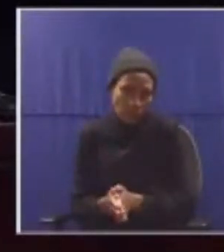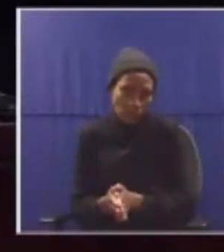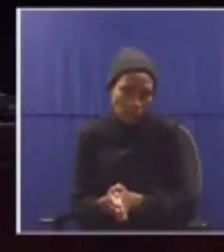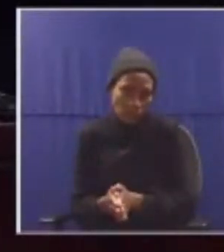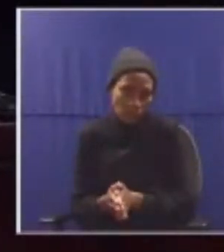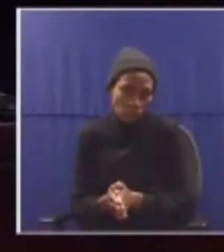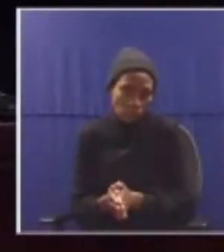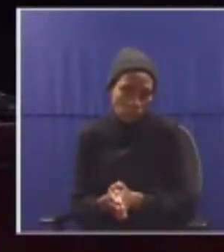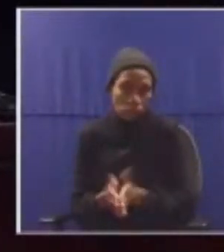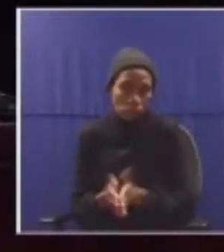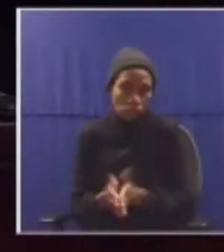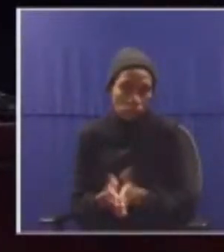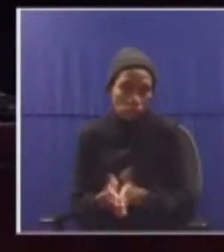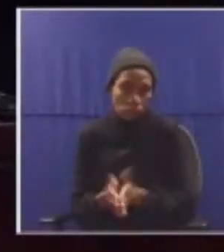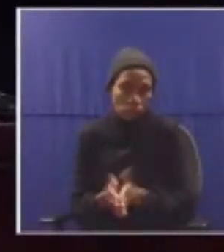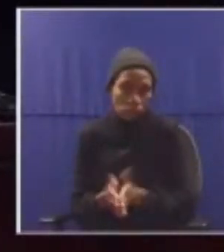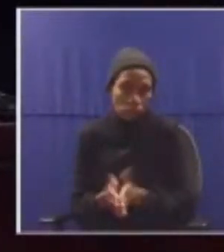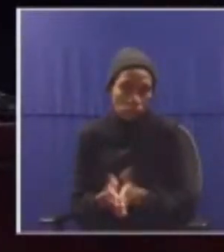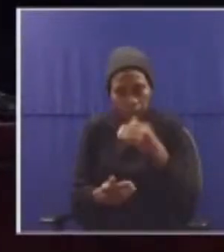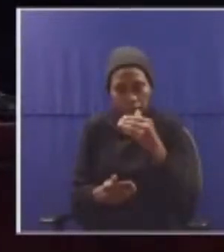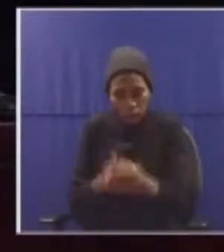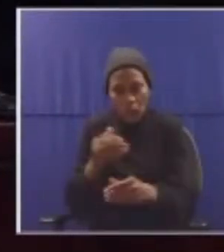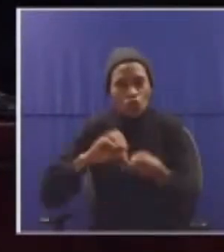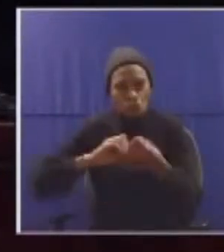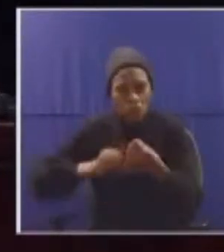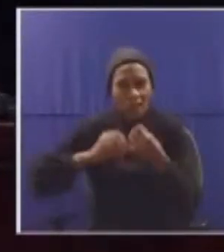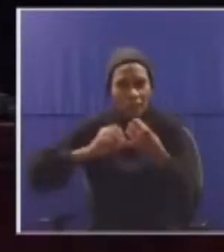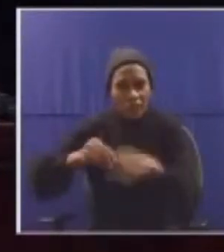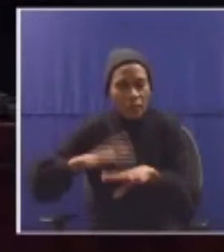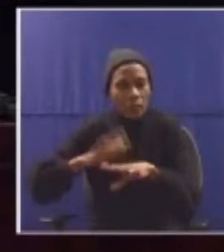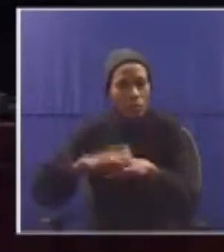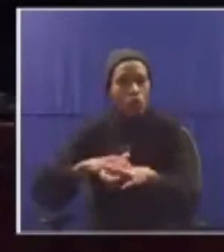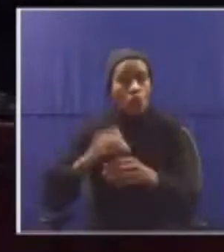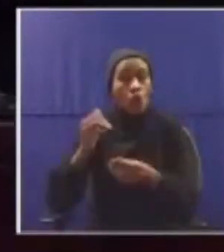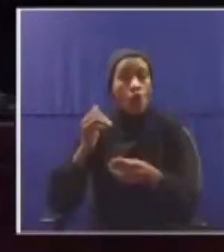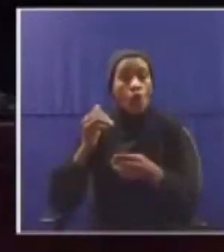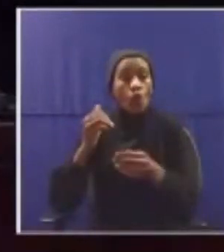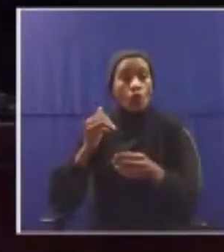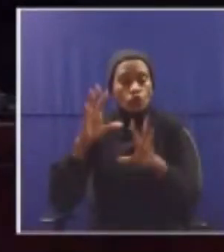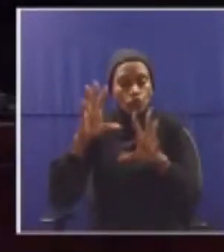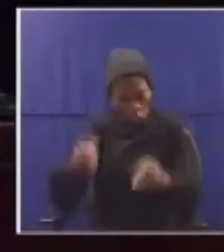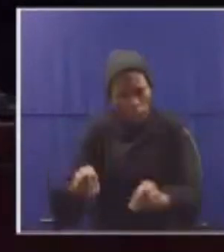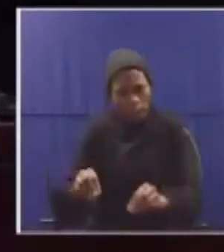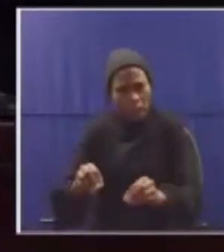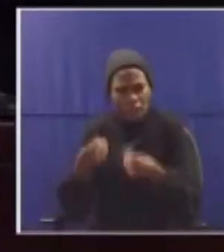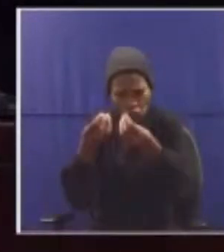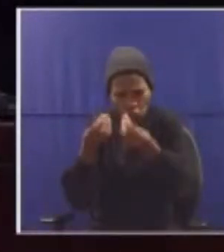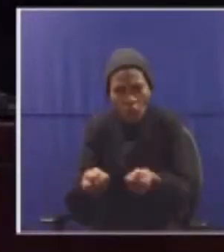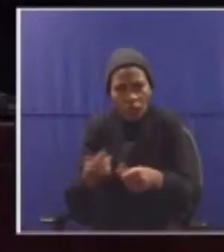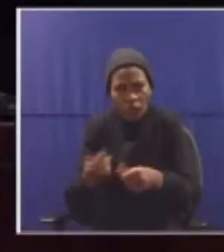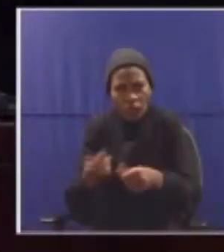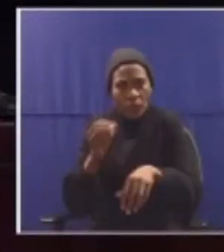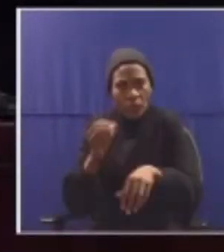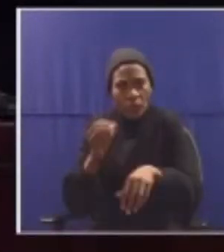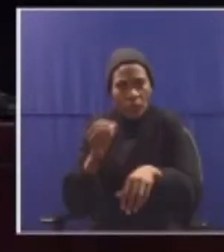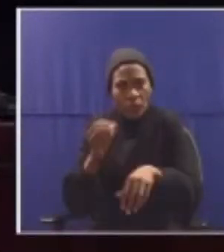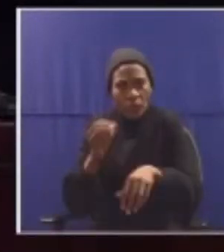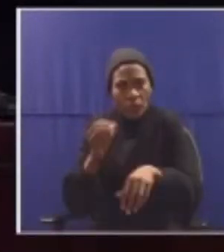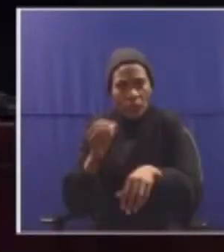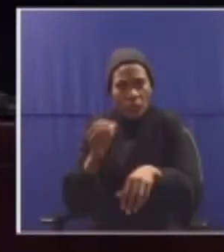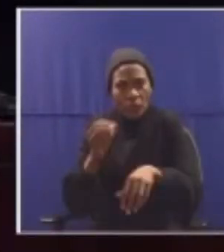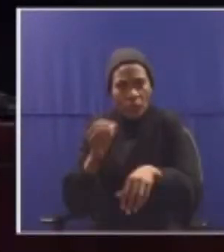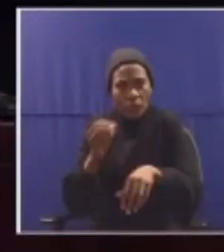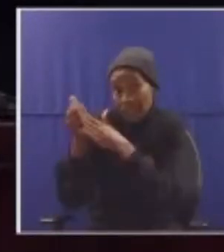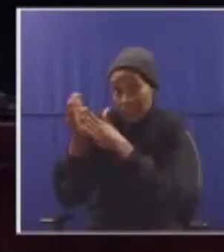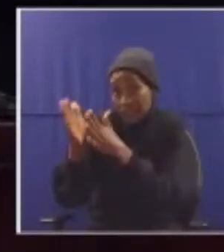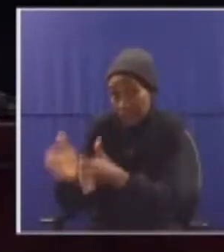As part of ongoing efforts to address the killings of traditional leaders and rural safety in